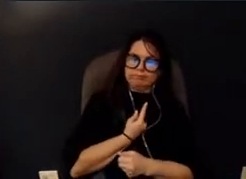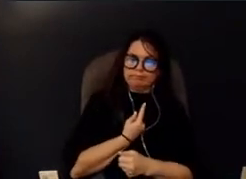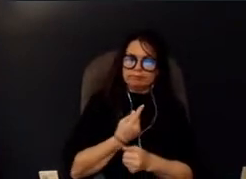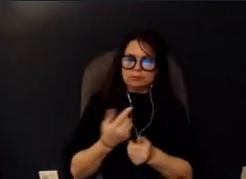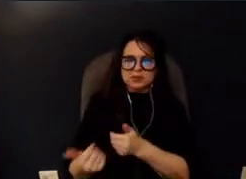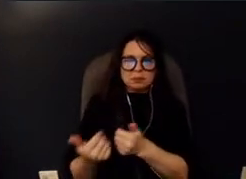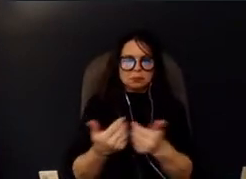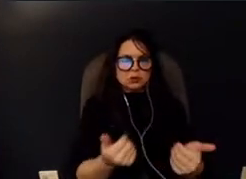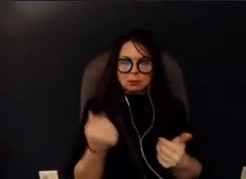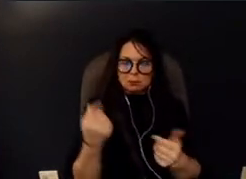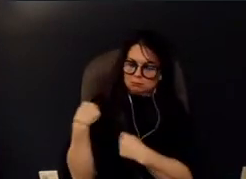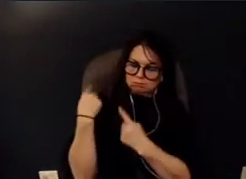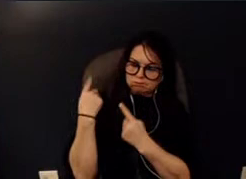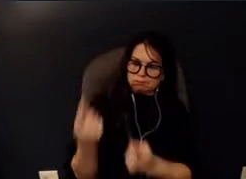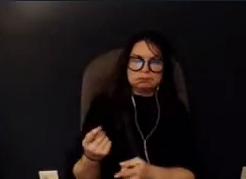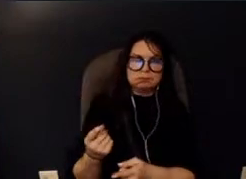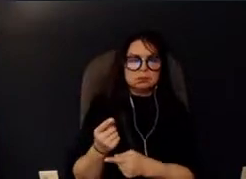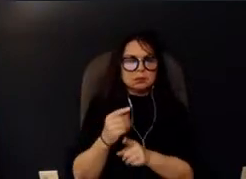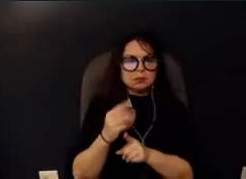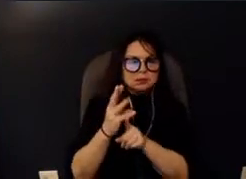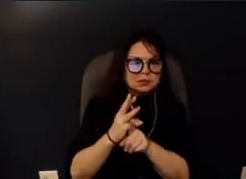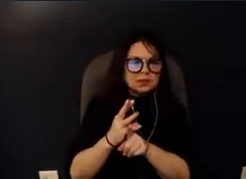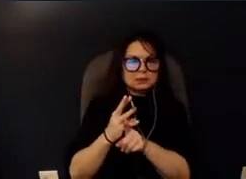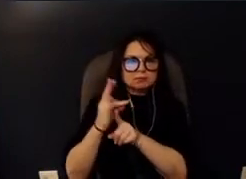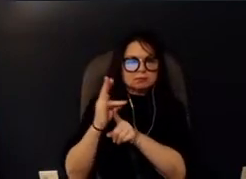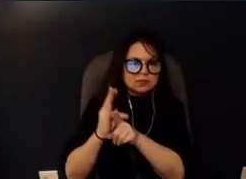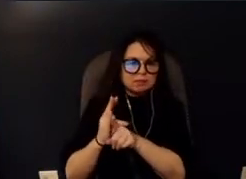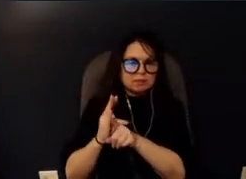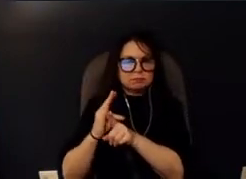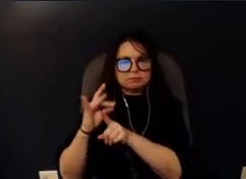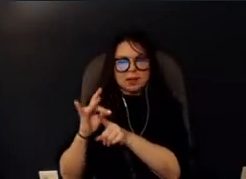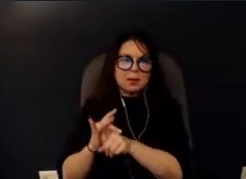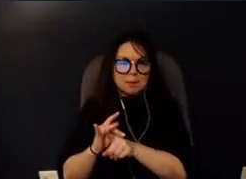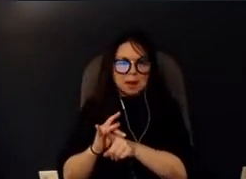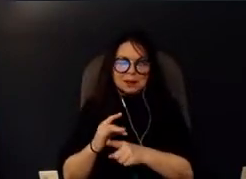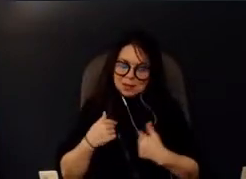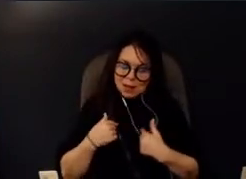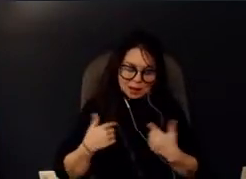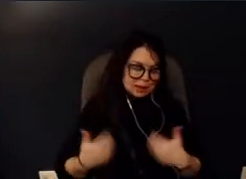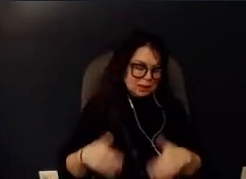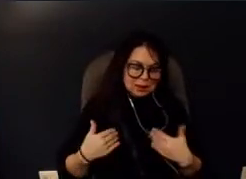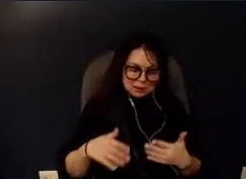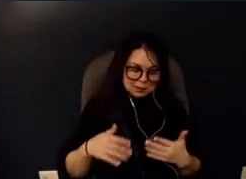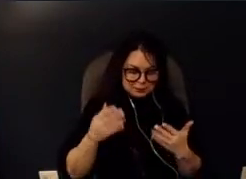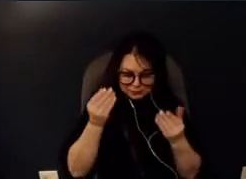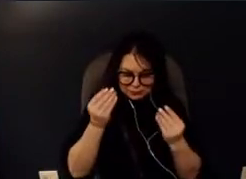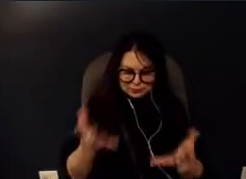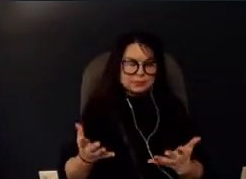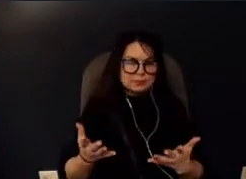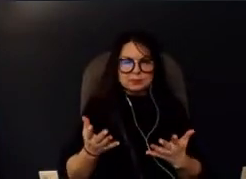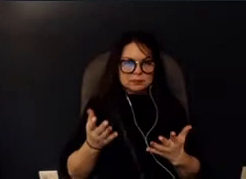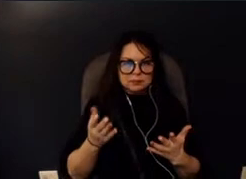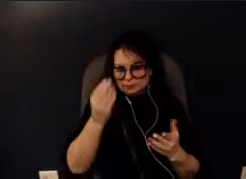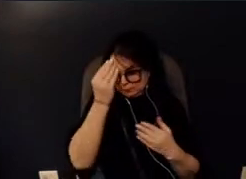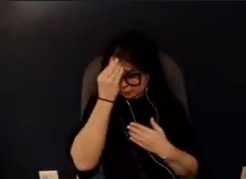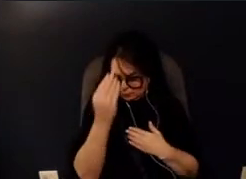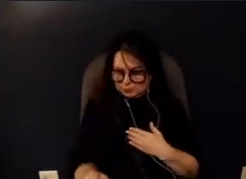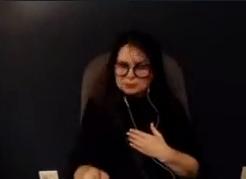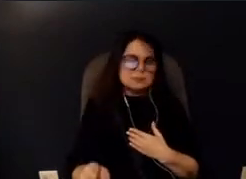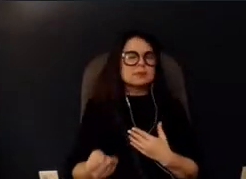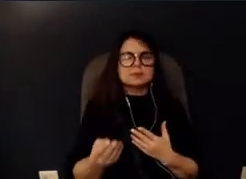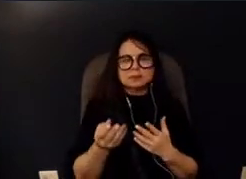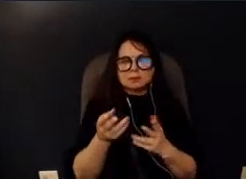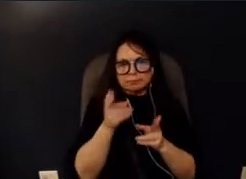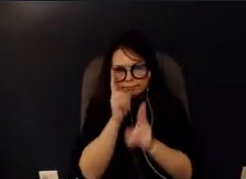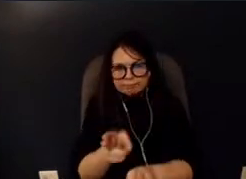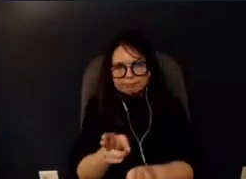And I'm really grateful for that. And I want to very much so land in a place with this budget